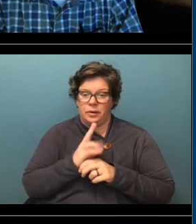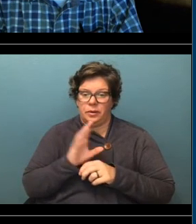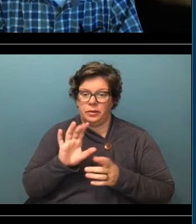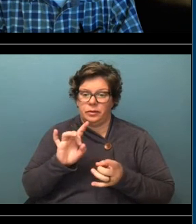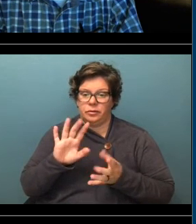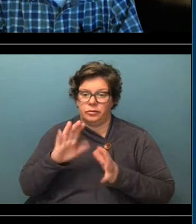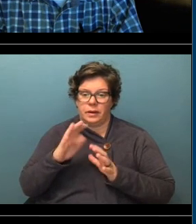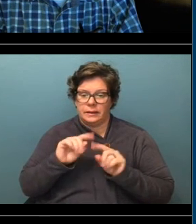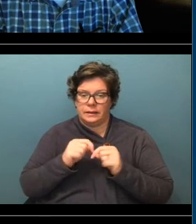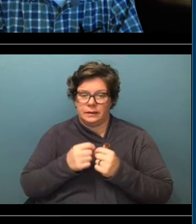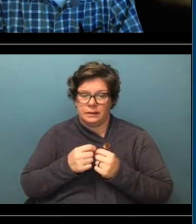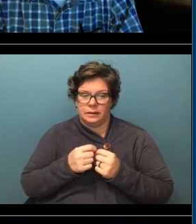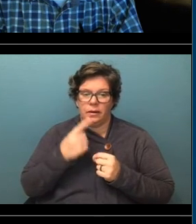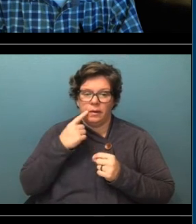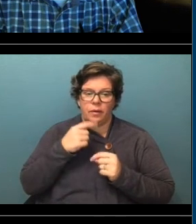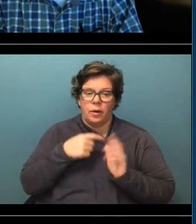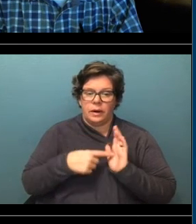now?